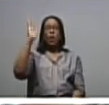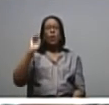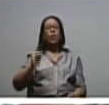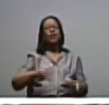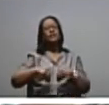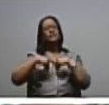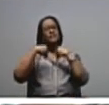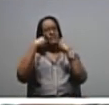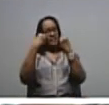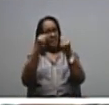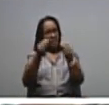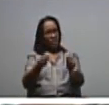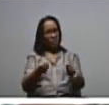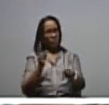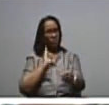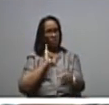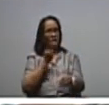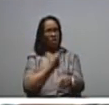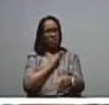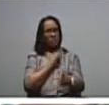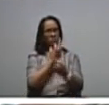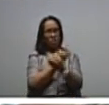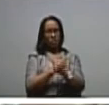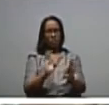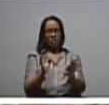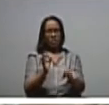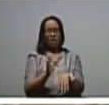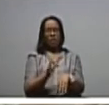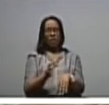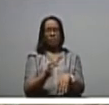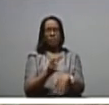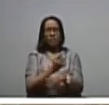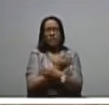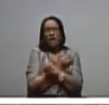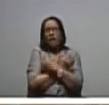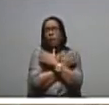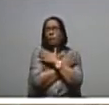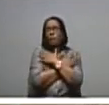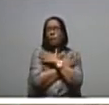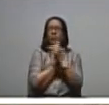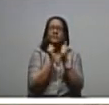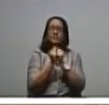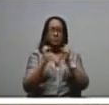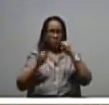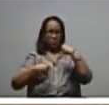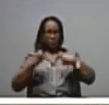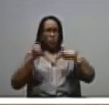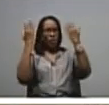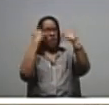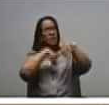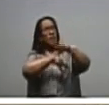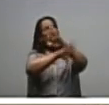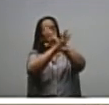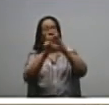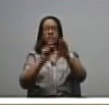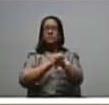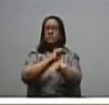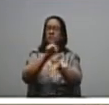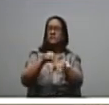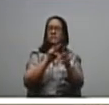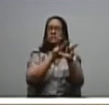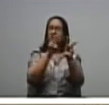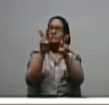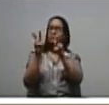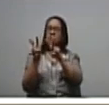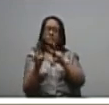to embrace with joy the beauty of the heavens, the beauty of nature, the